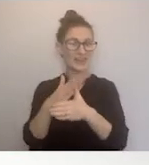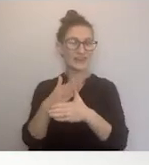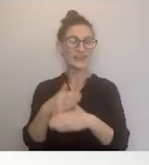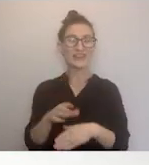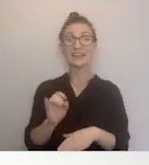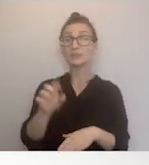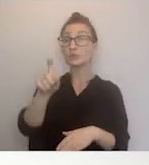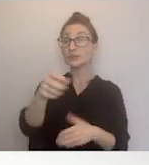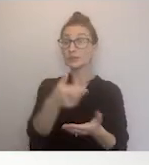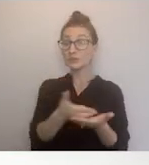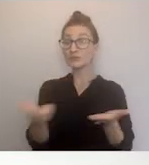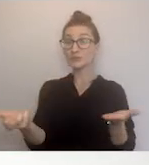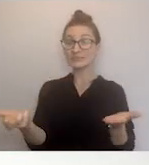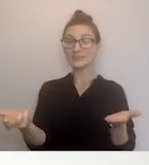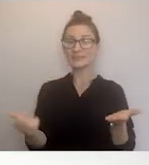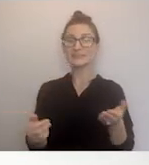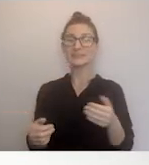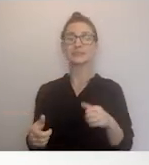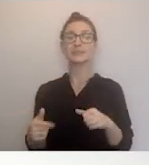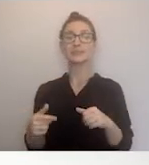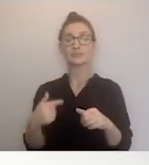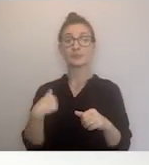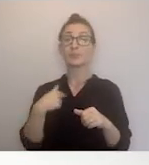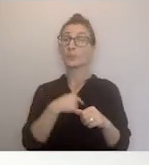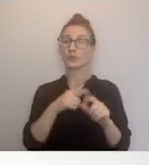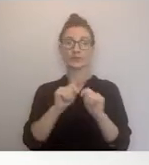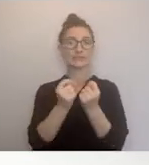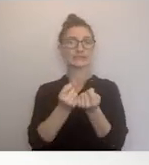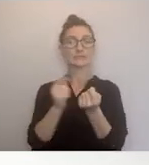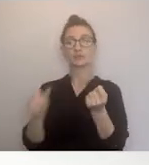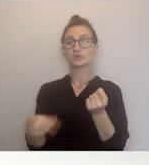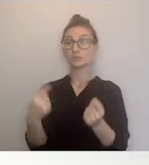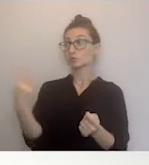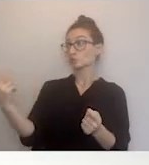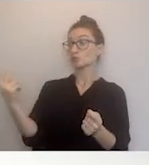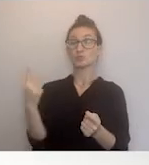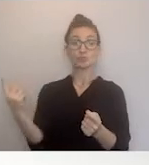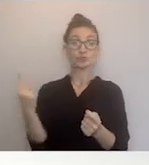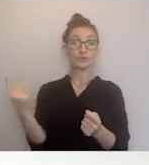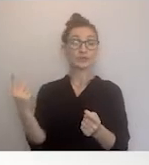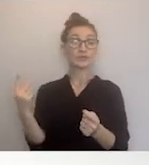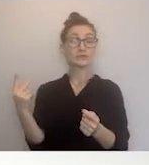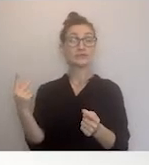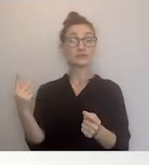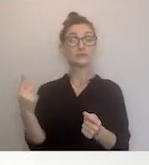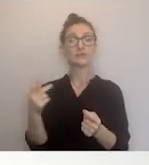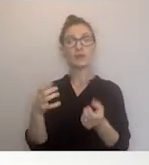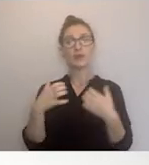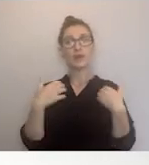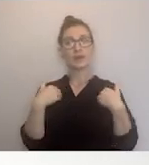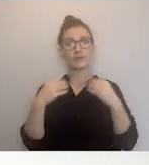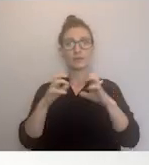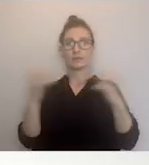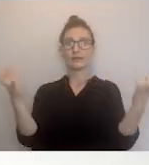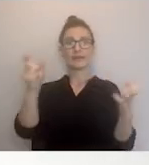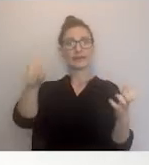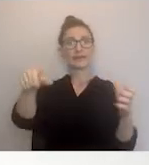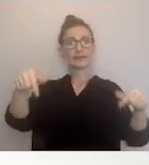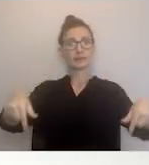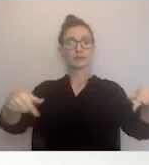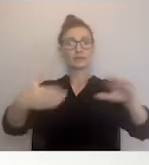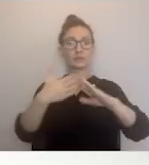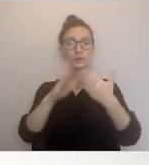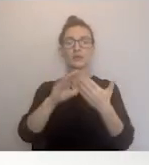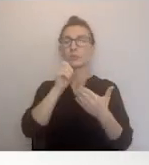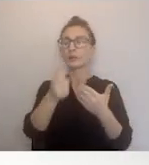share with whoever needs the resources to be able to do this work. We are a team of just 2 people, and there's a lot of need in